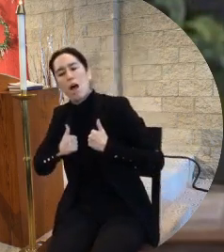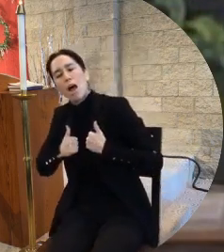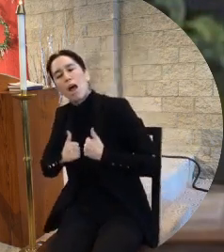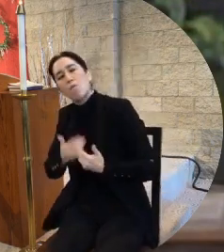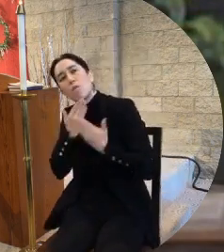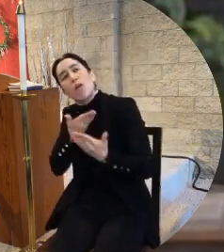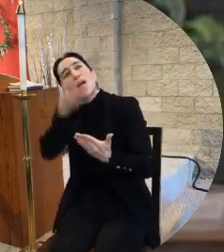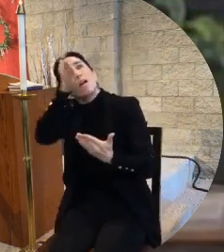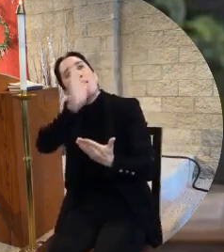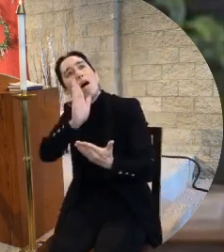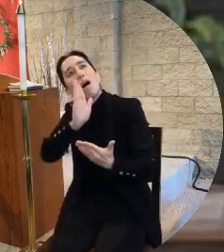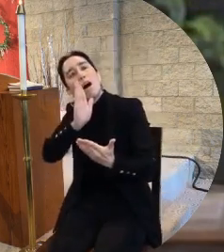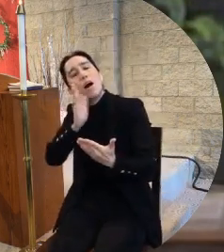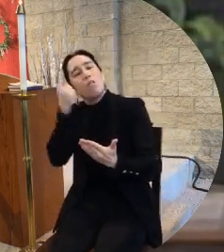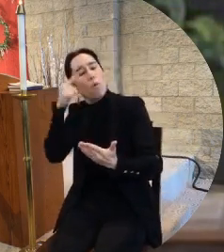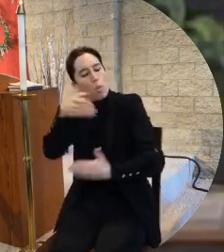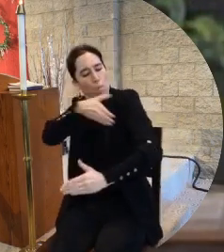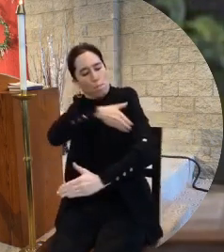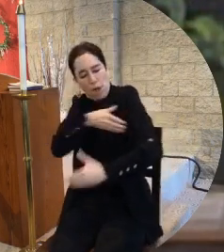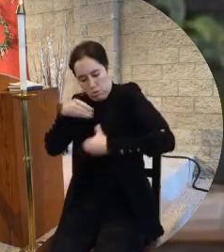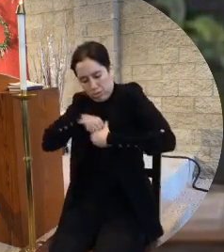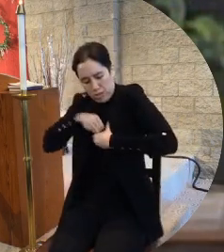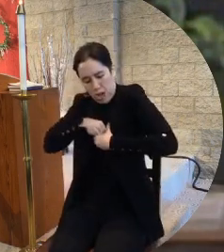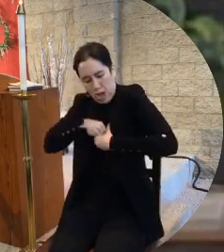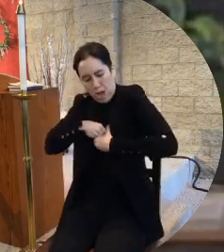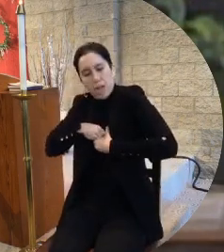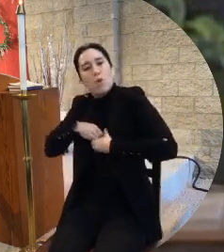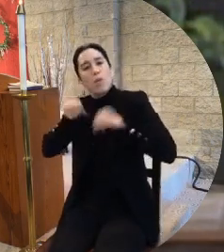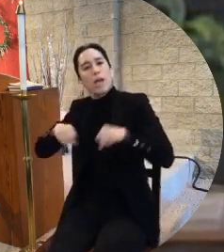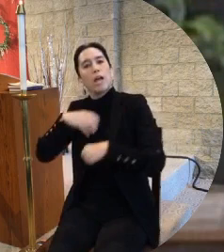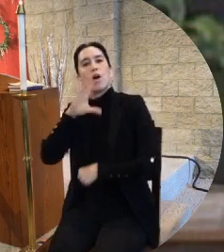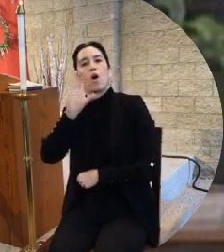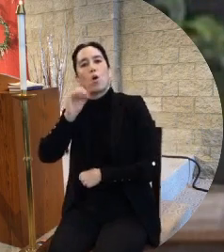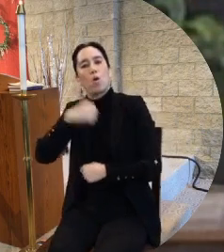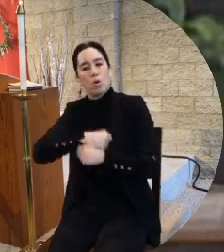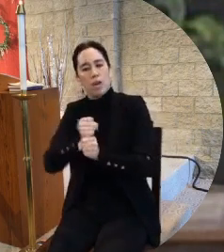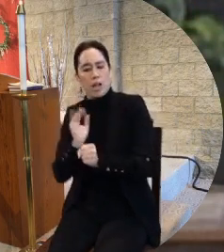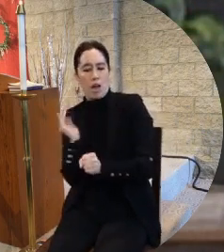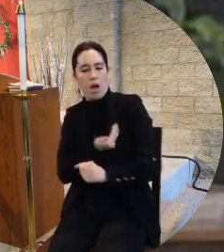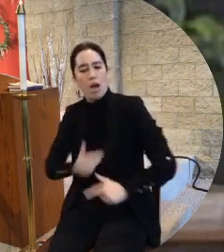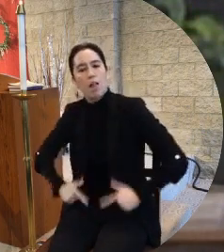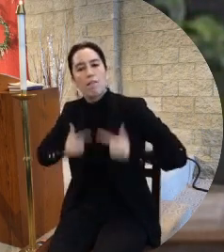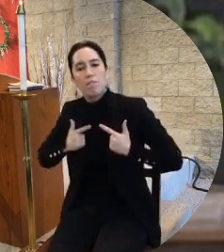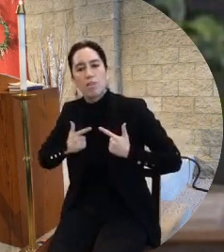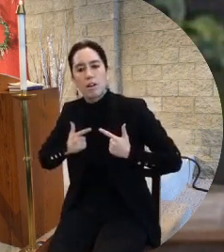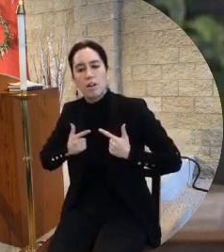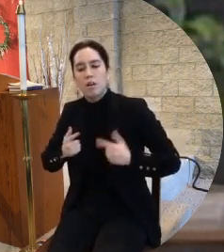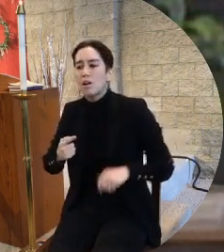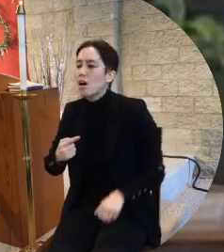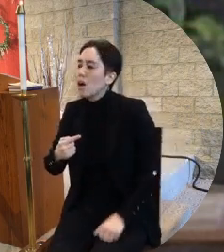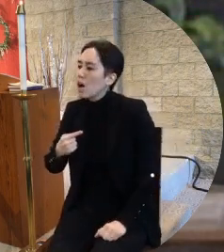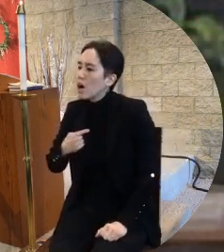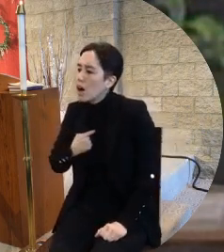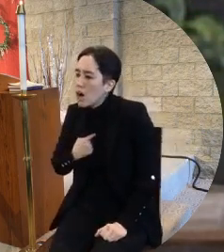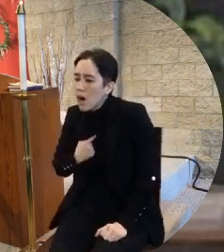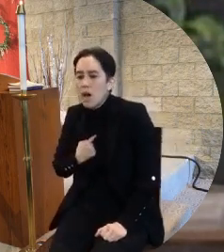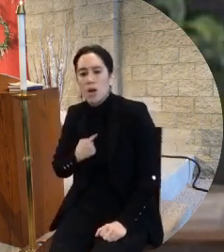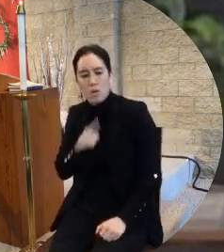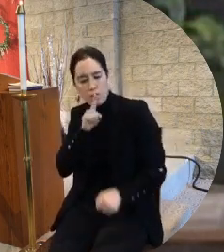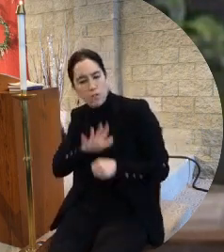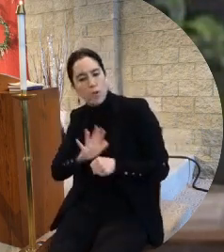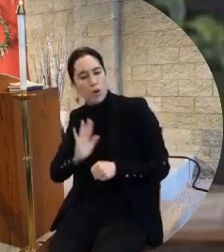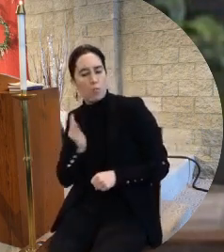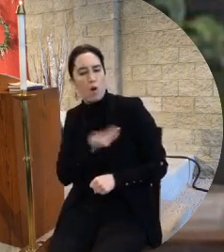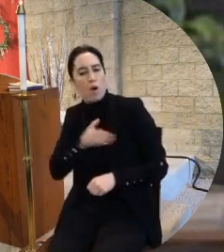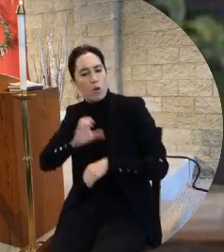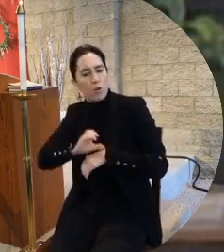to co-create our life. I'll affirm our church offertory blessing once, then ask you to affirm